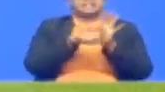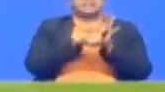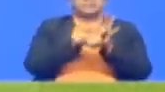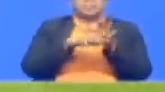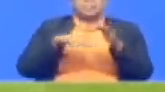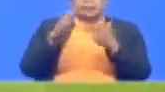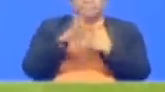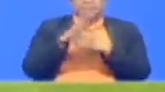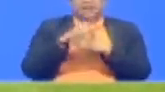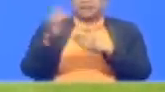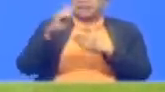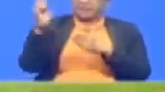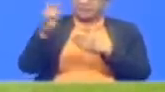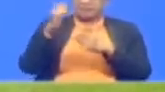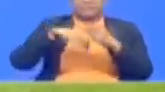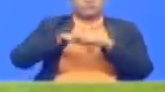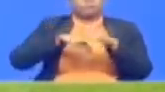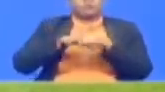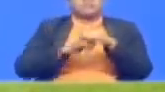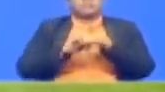among Kenyan football fans.